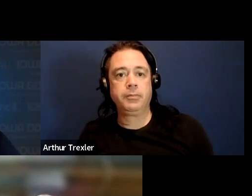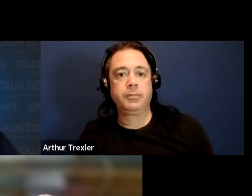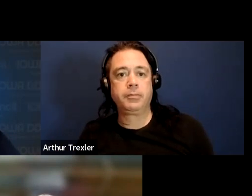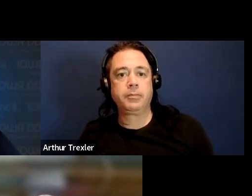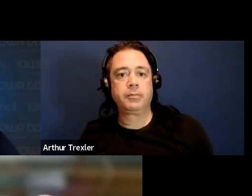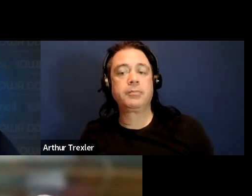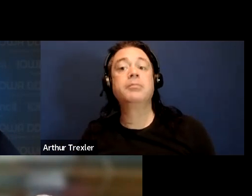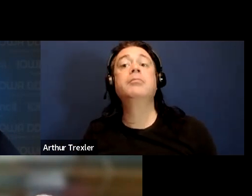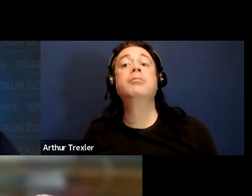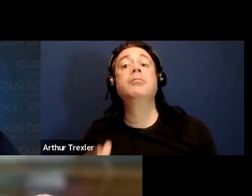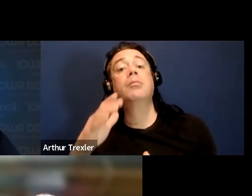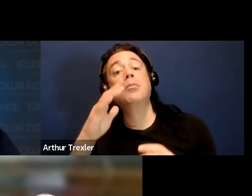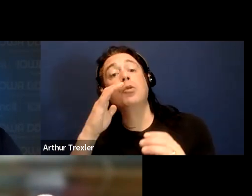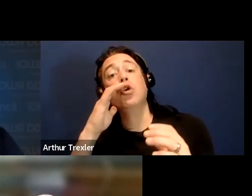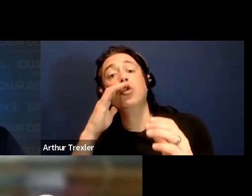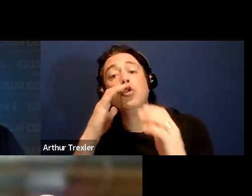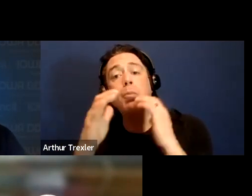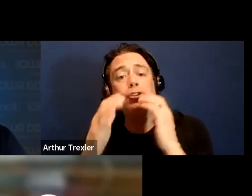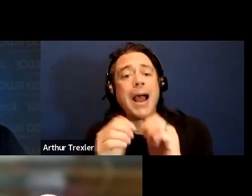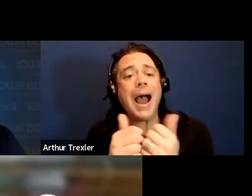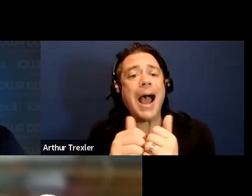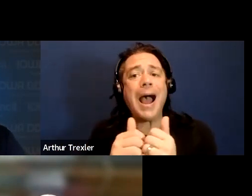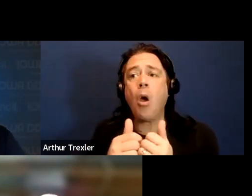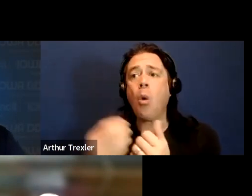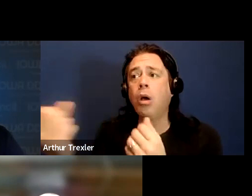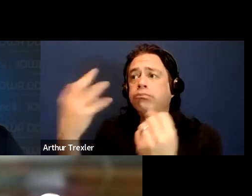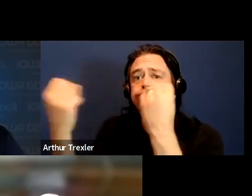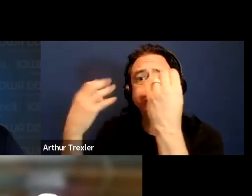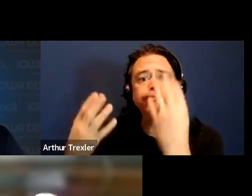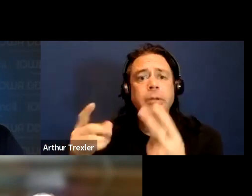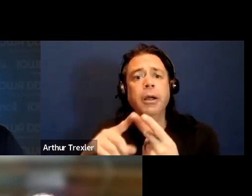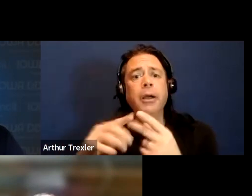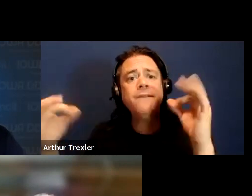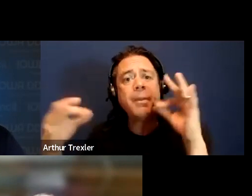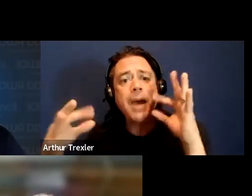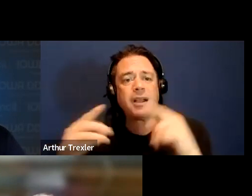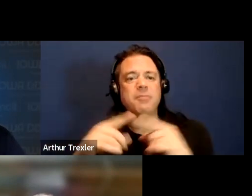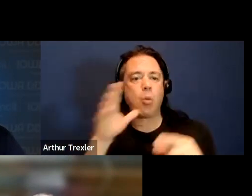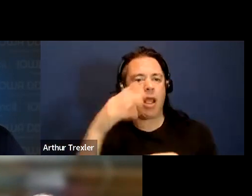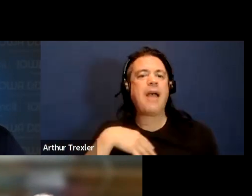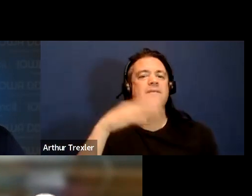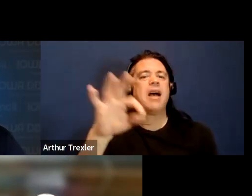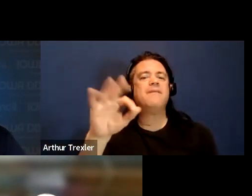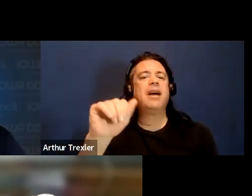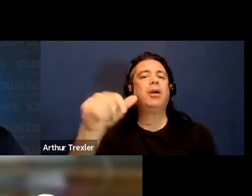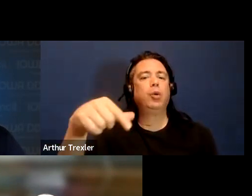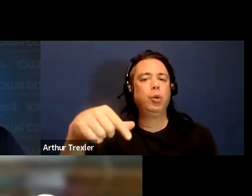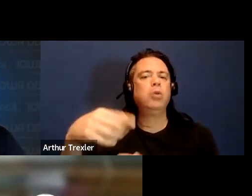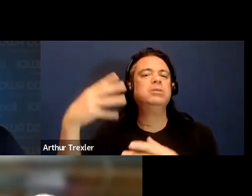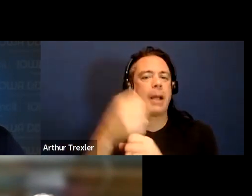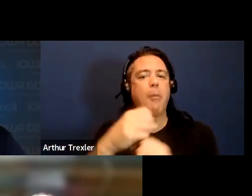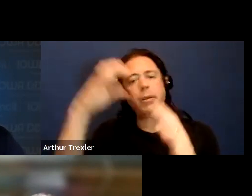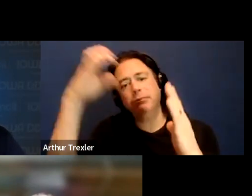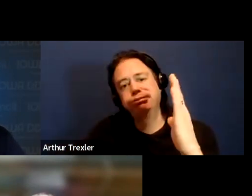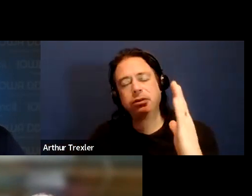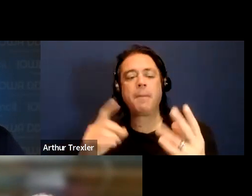Communication channels to share information will be an FAQ and summary document,